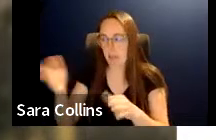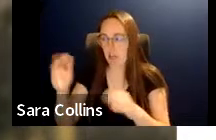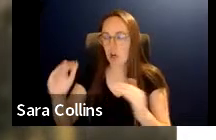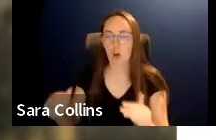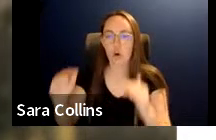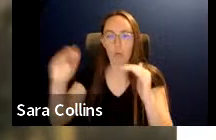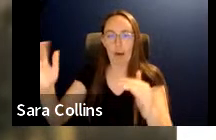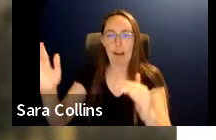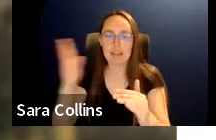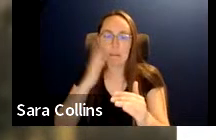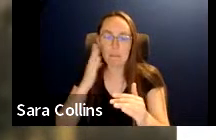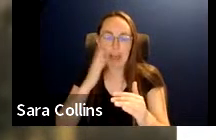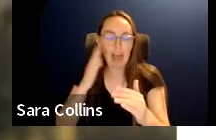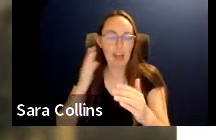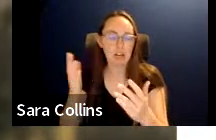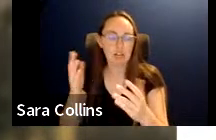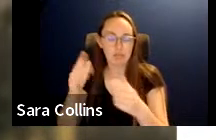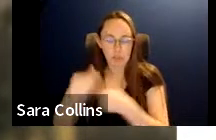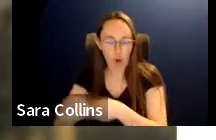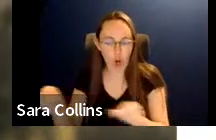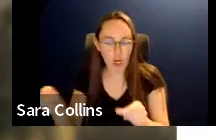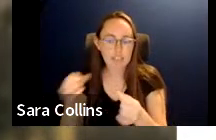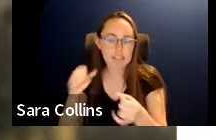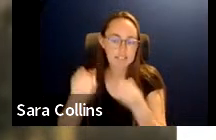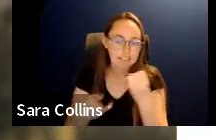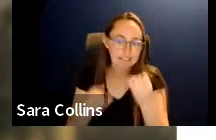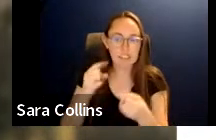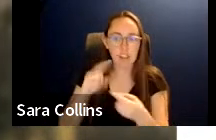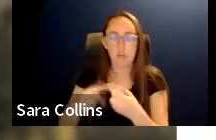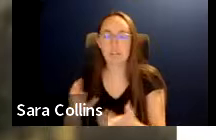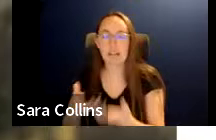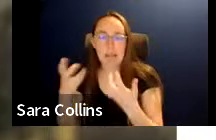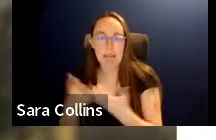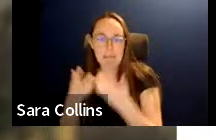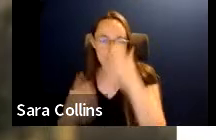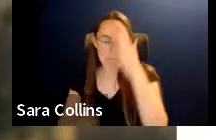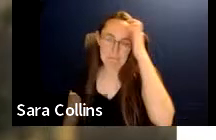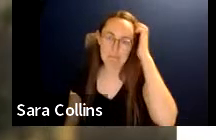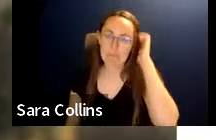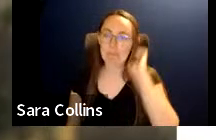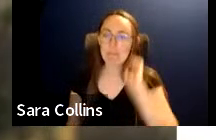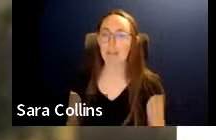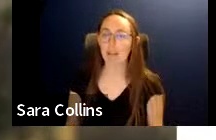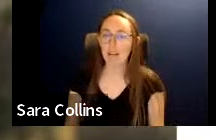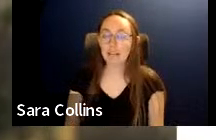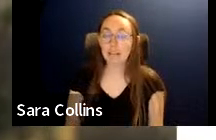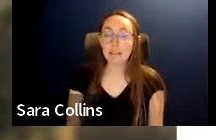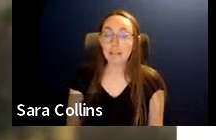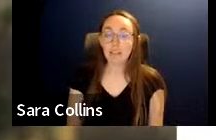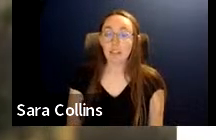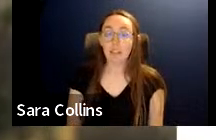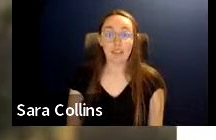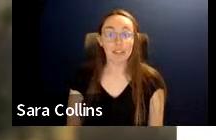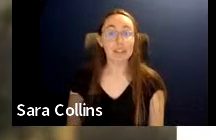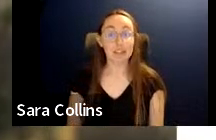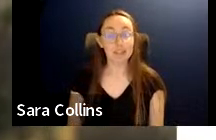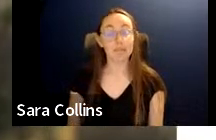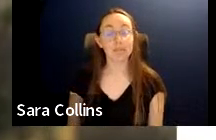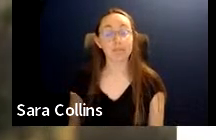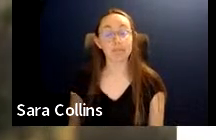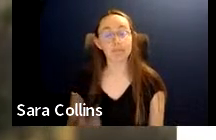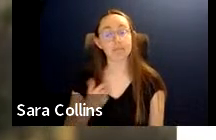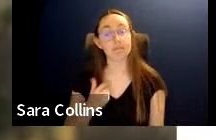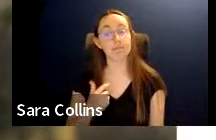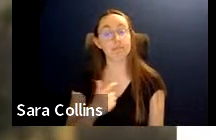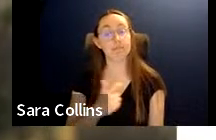seed to salad garden. So we found, which is, I think, a real benefit to everyone, part